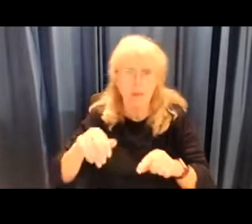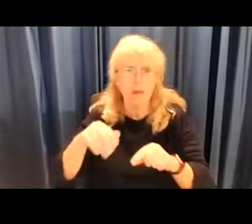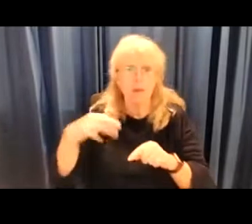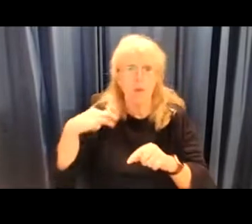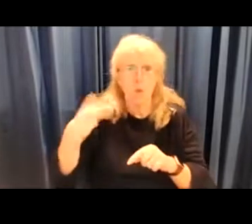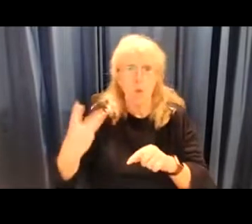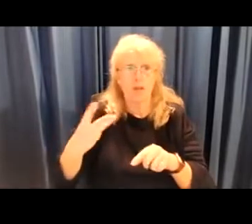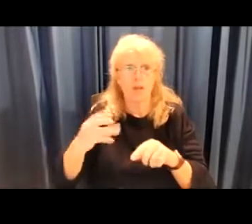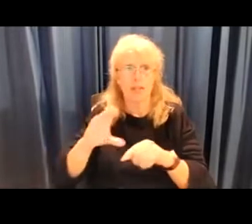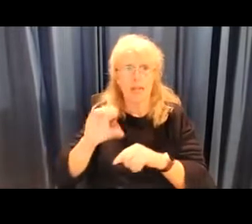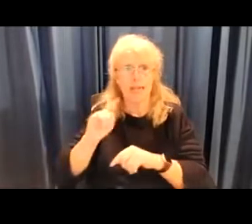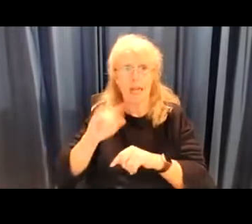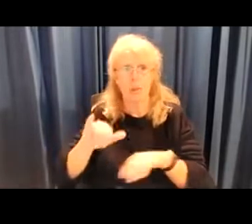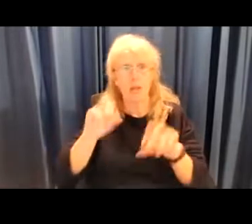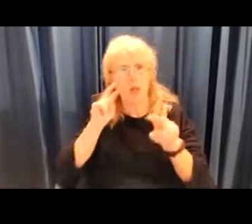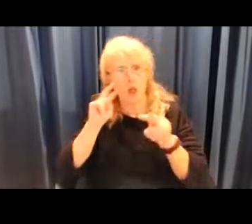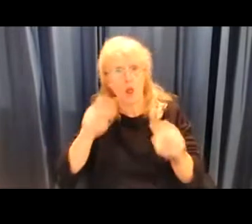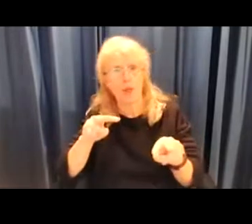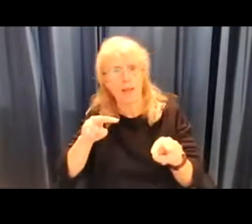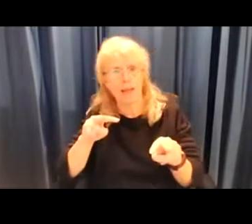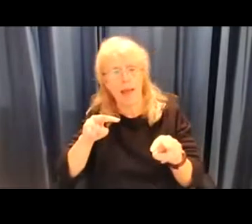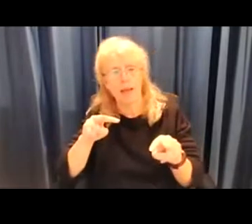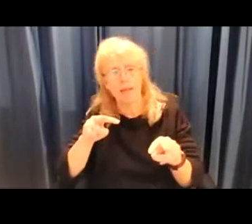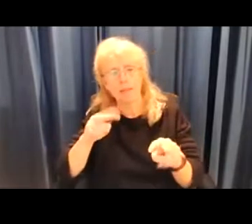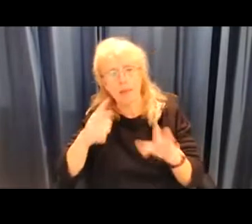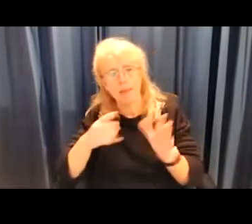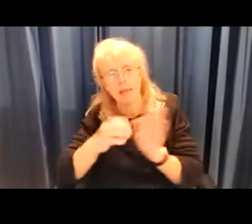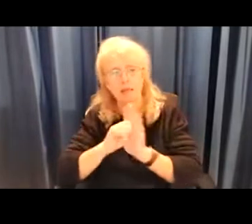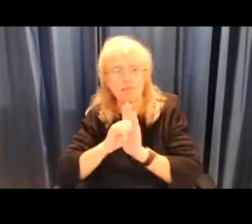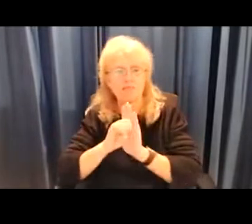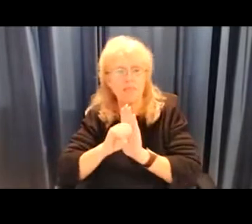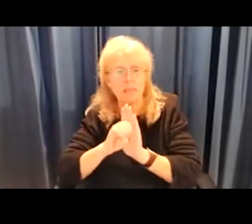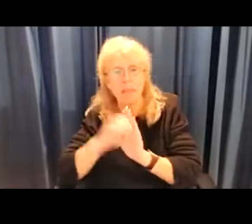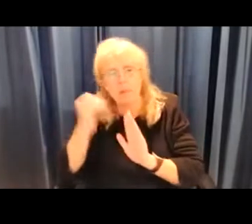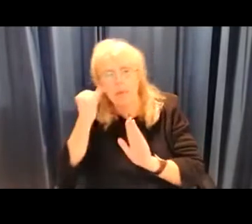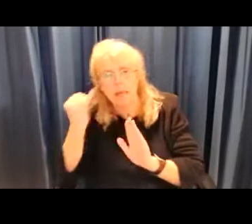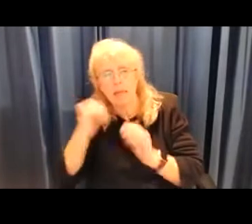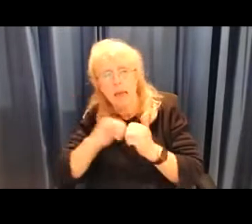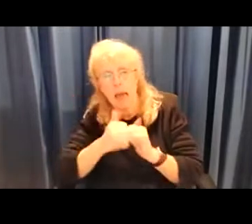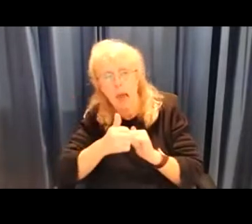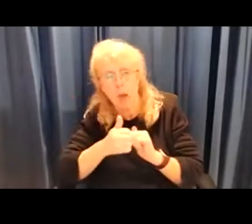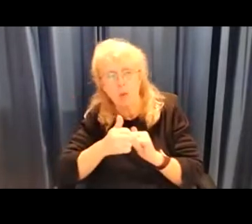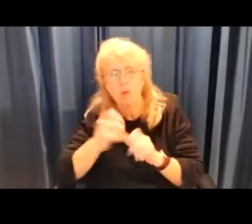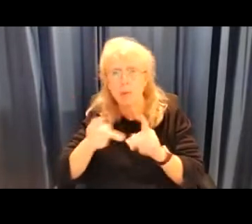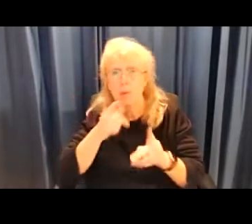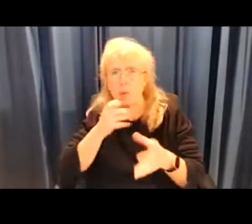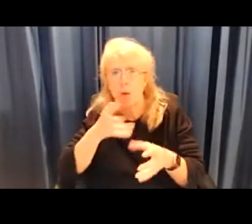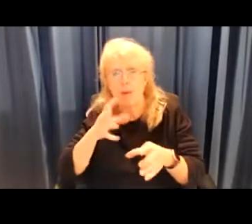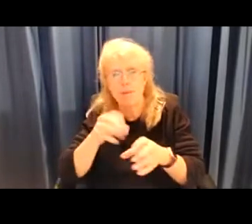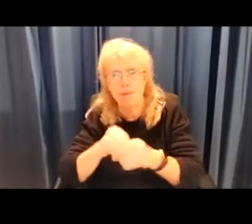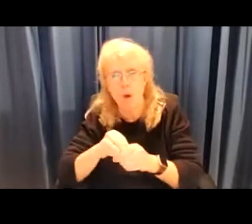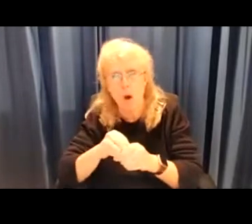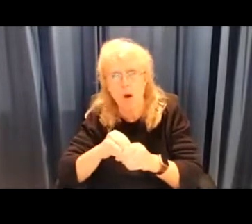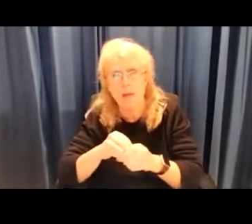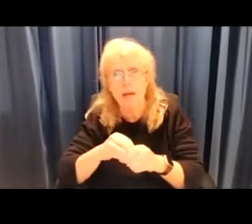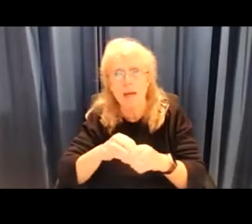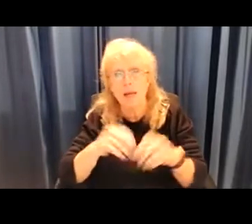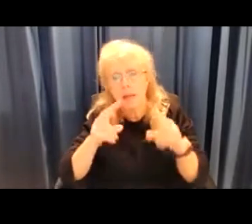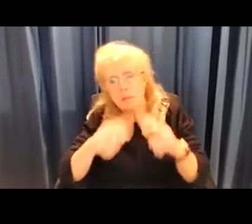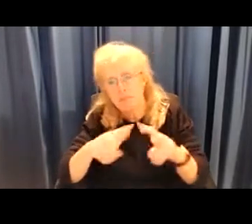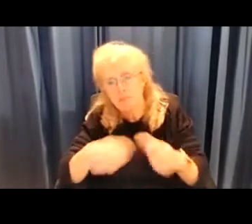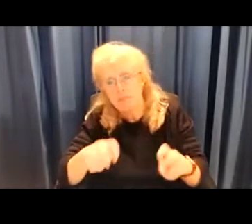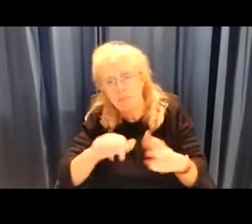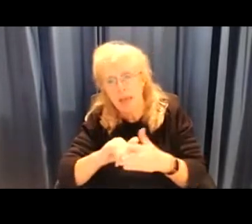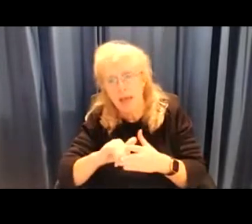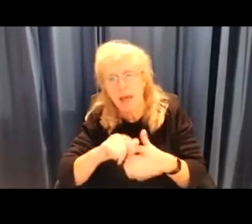of as like a template. So just people that could be digging into that work for the county and coming up with like a more cohesive